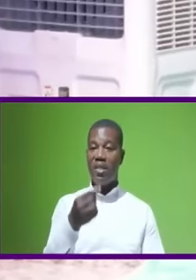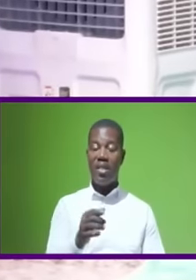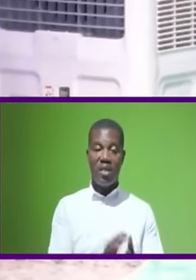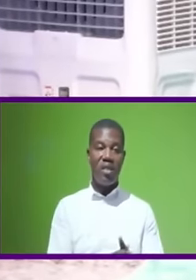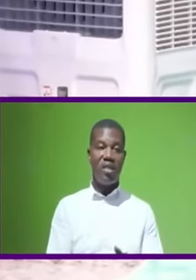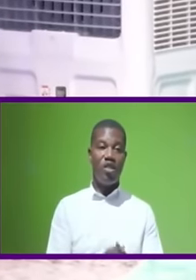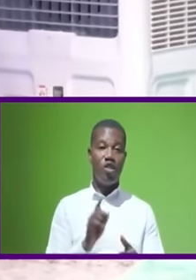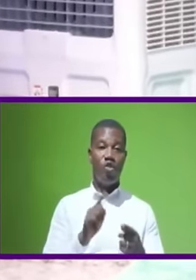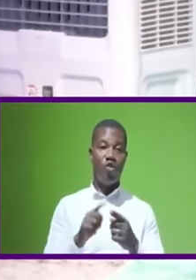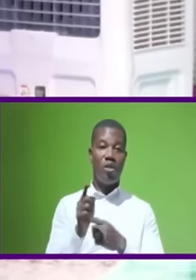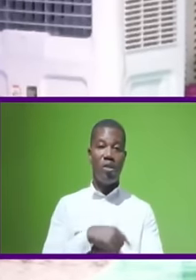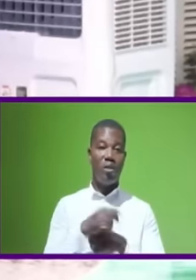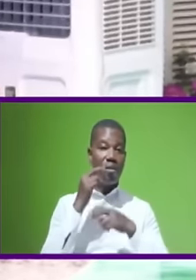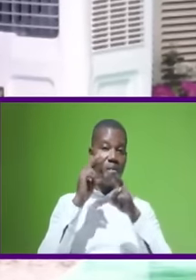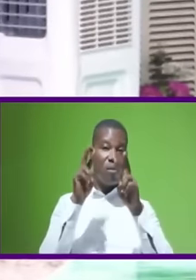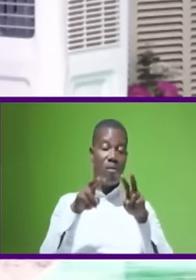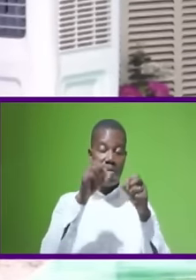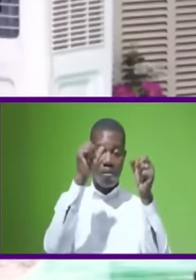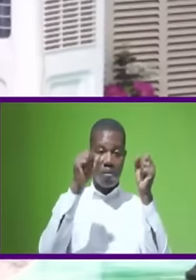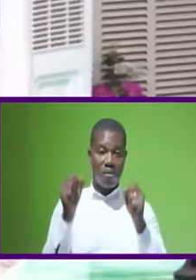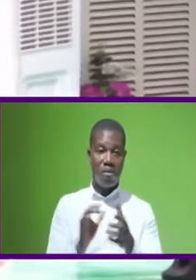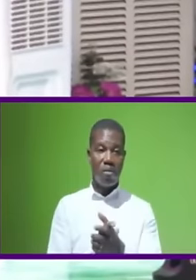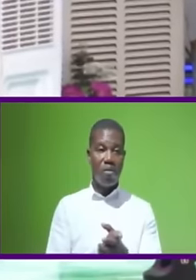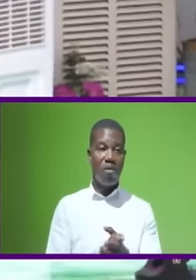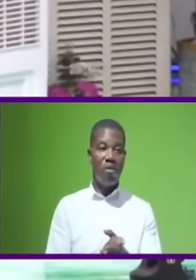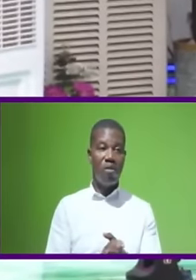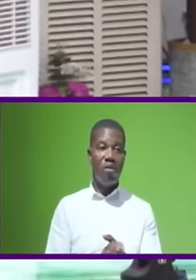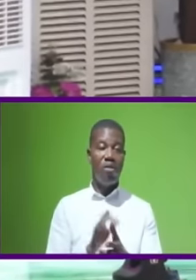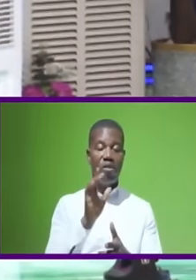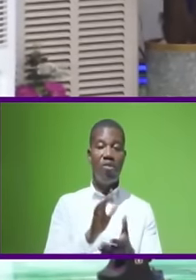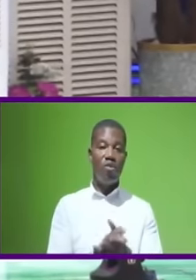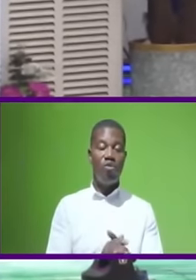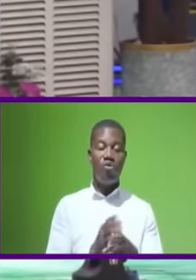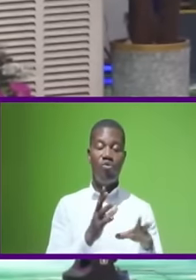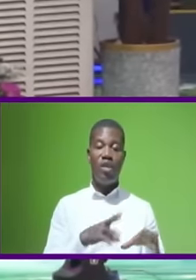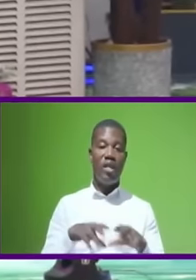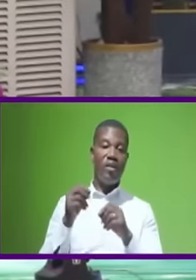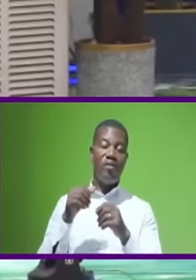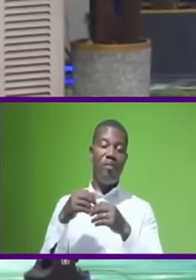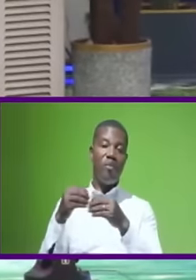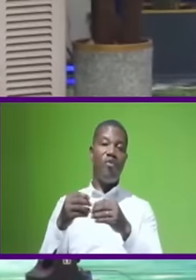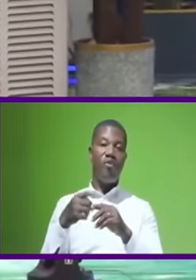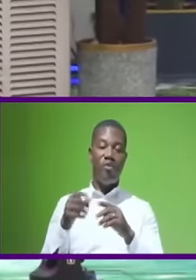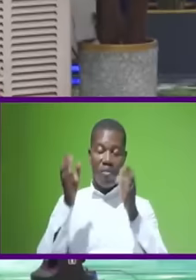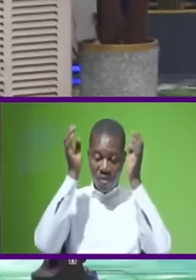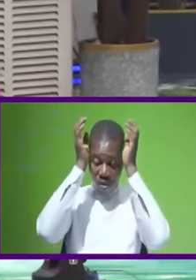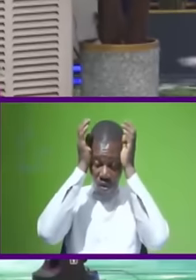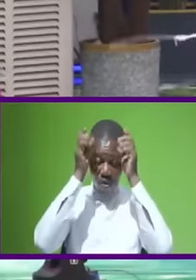I say today, take a look at your soul. You have moved from the